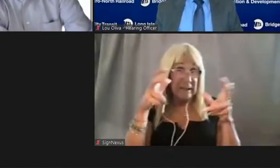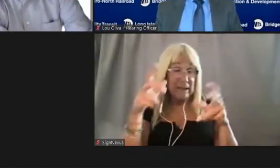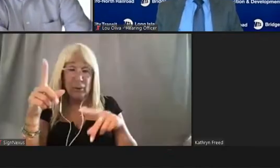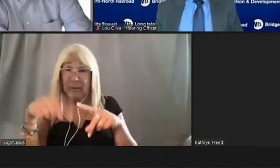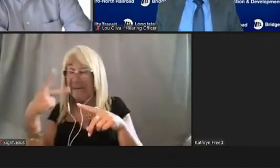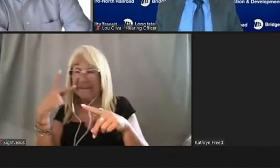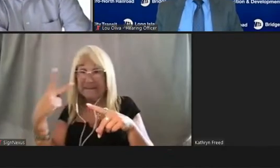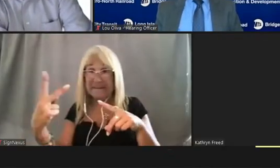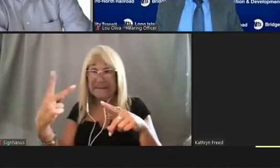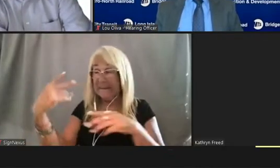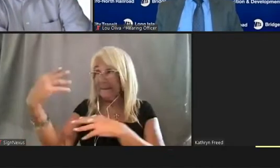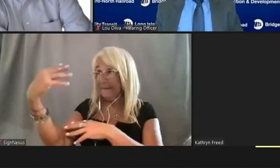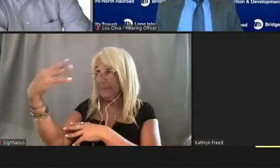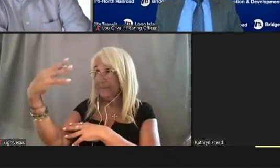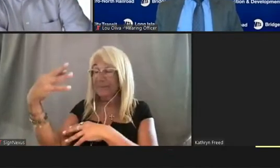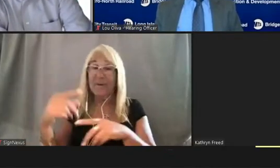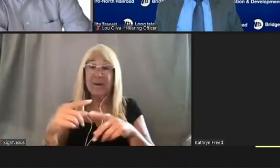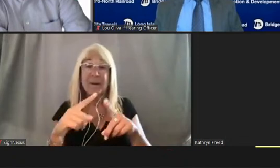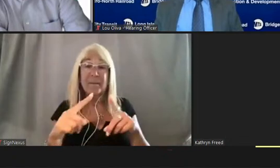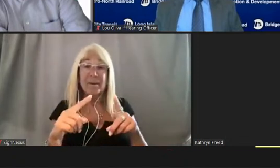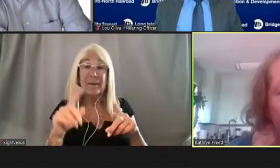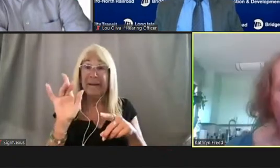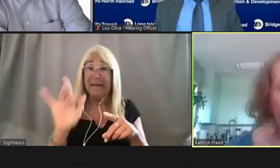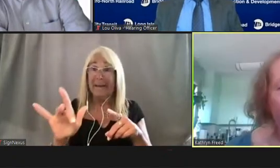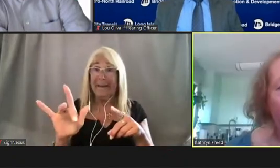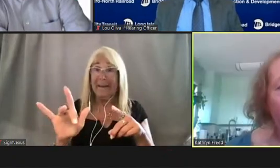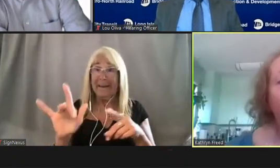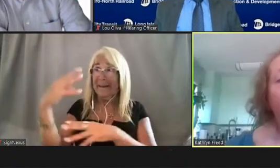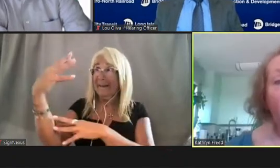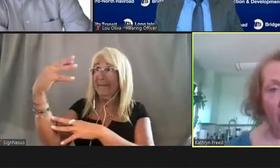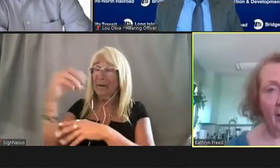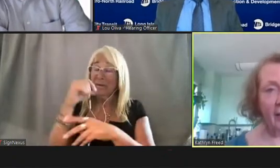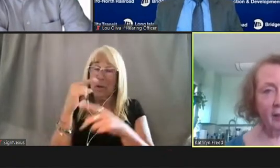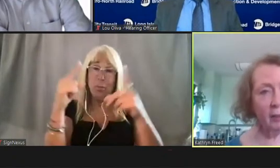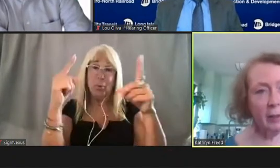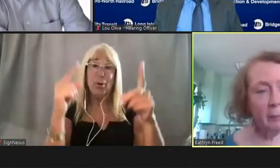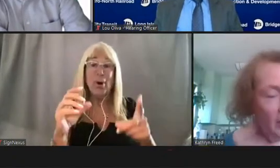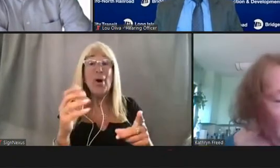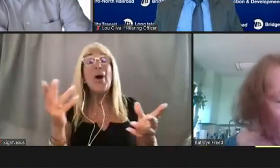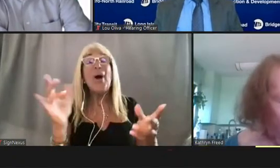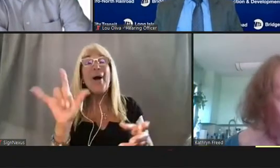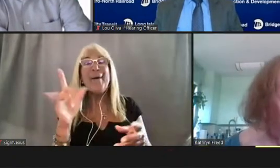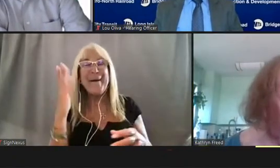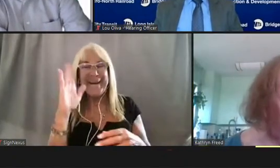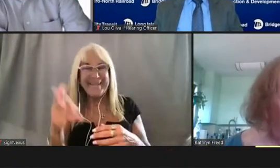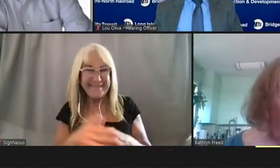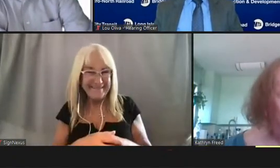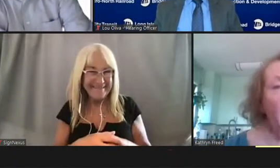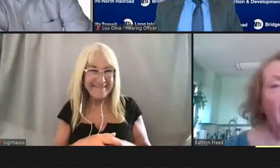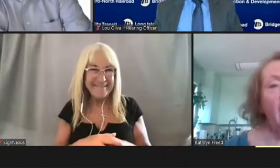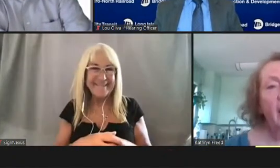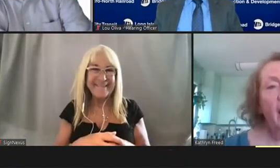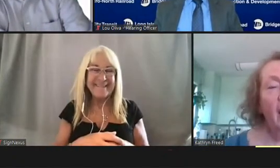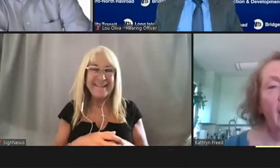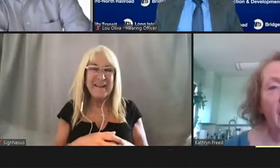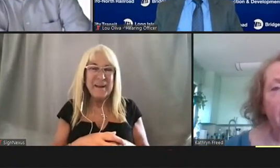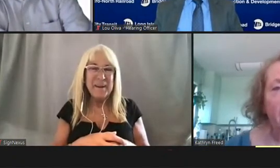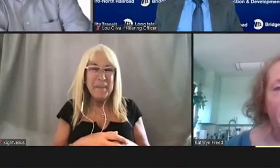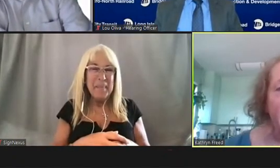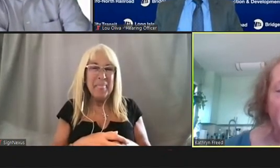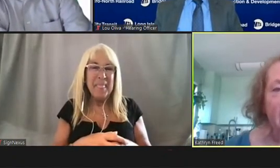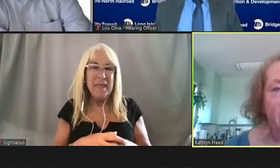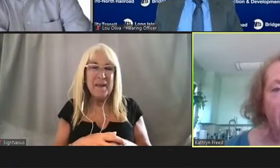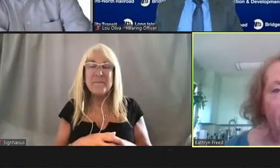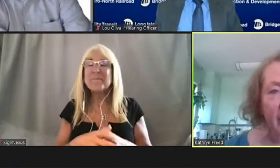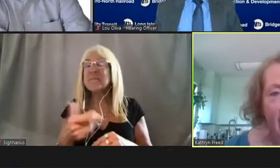cannot see you okay I hit the video but it doesn't seem to work oh hi there I am all right uh yeah hi uh